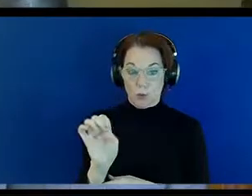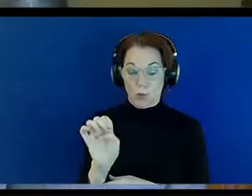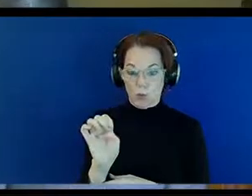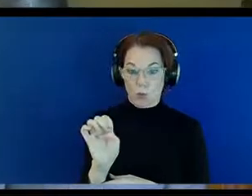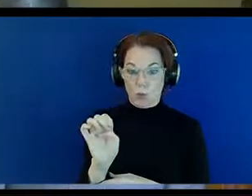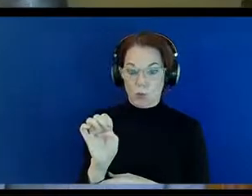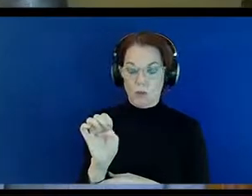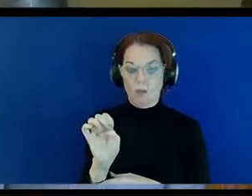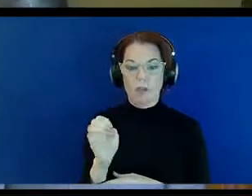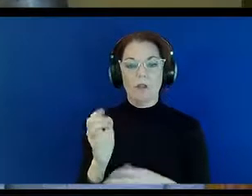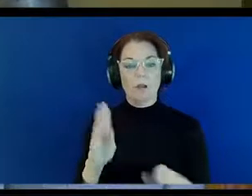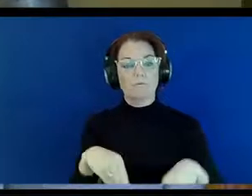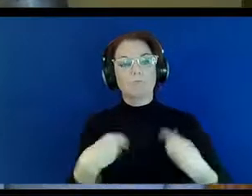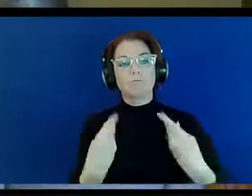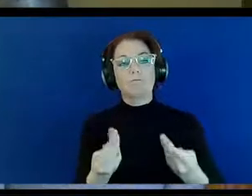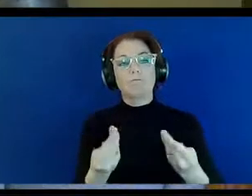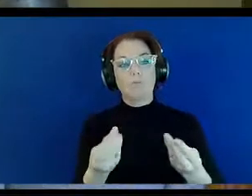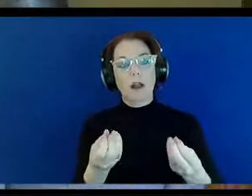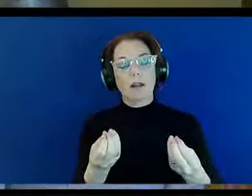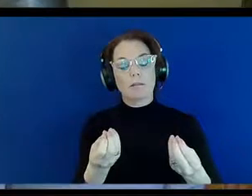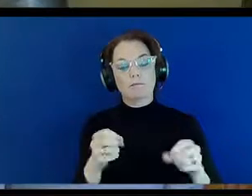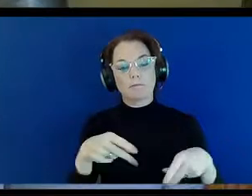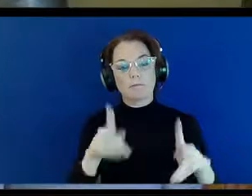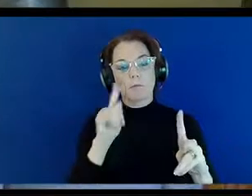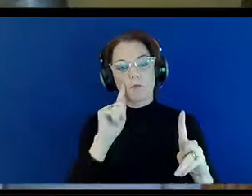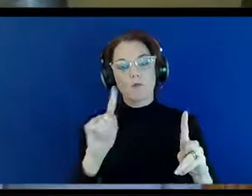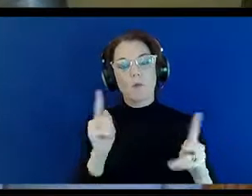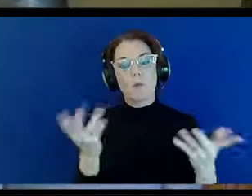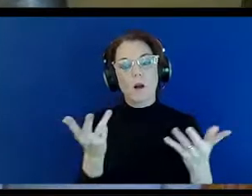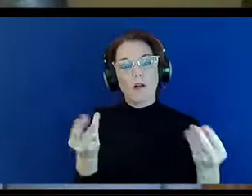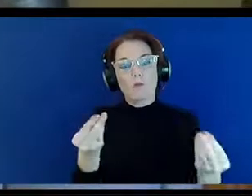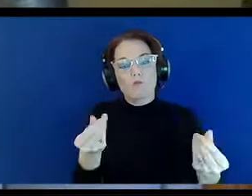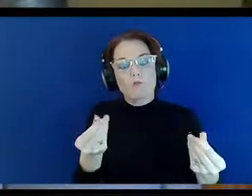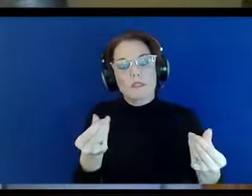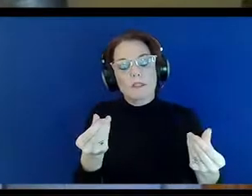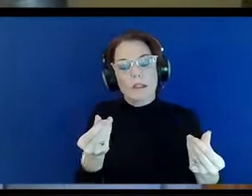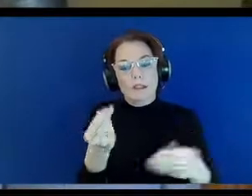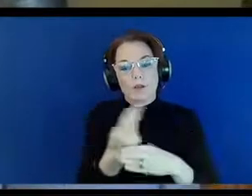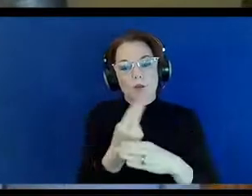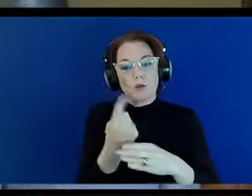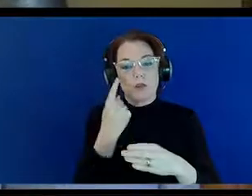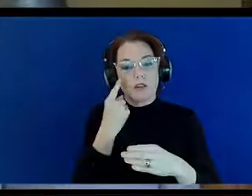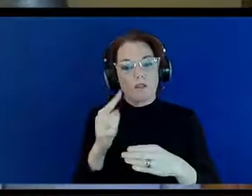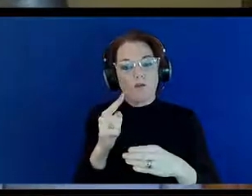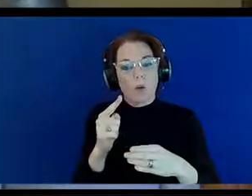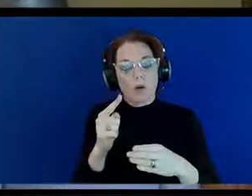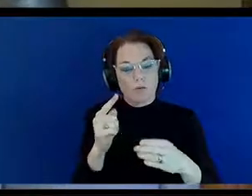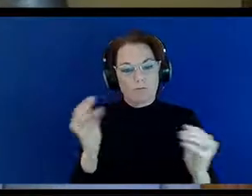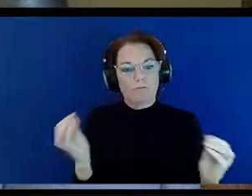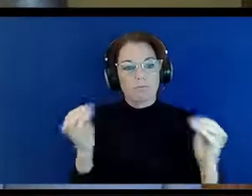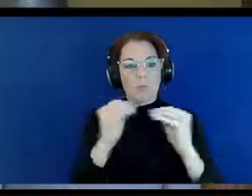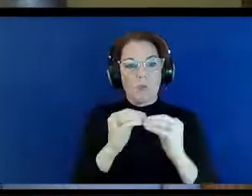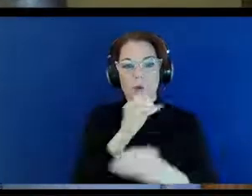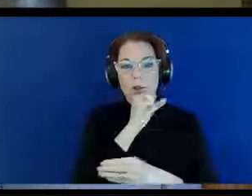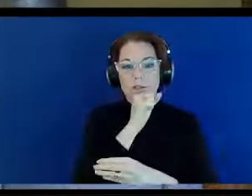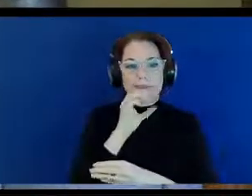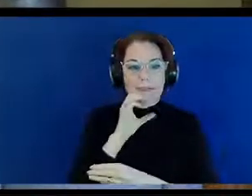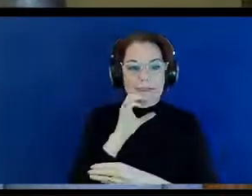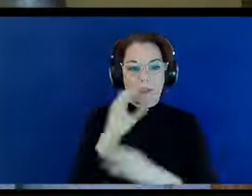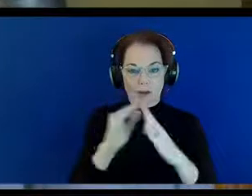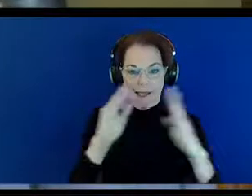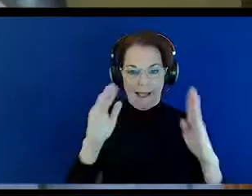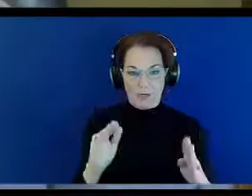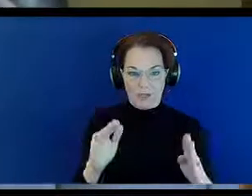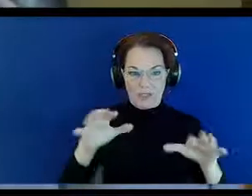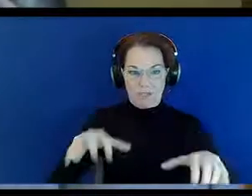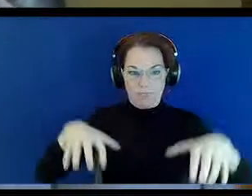for the utilization of real estate in a cost-effective way to provide more senior housing. And